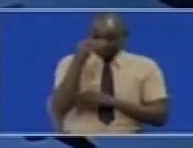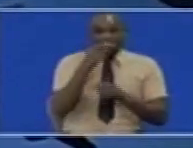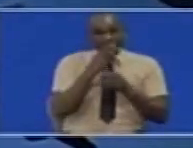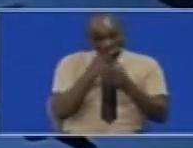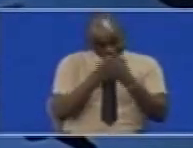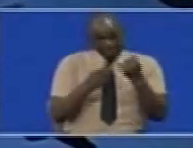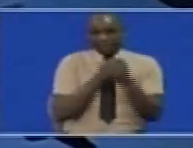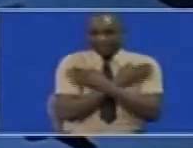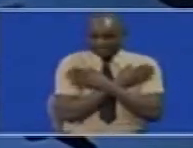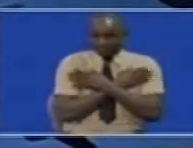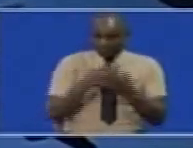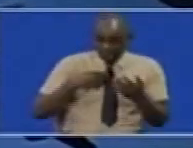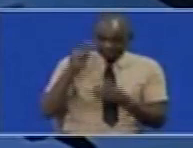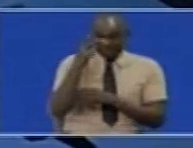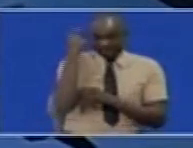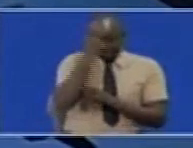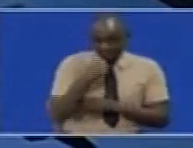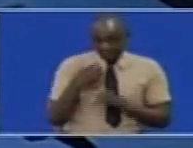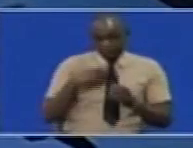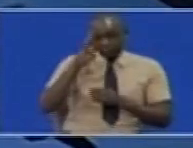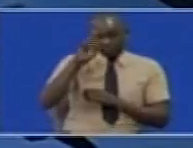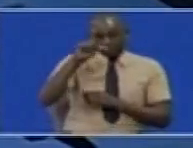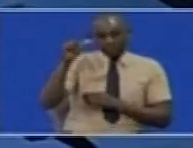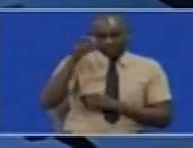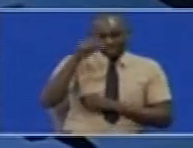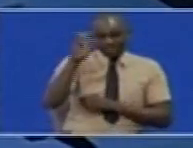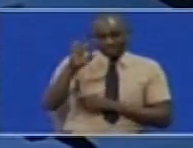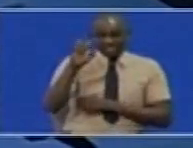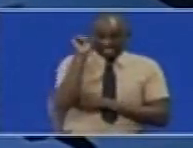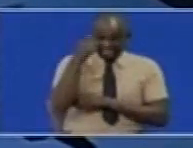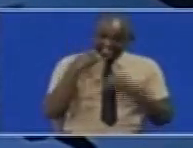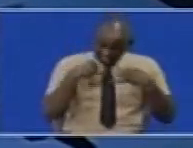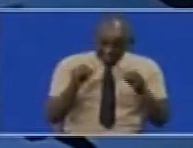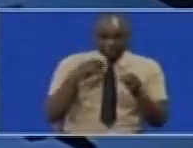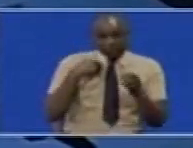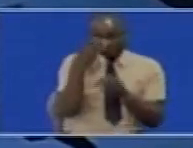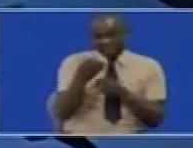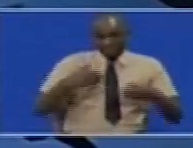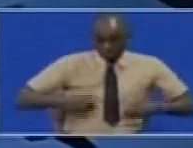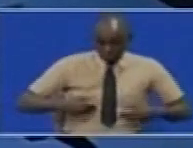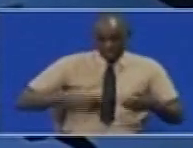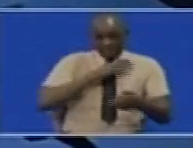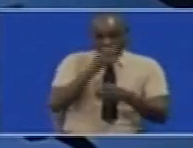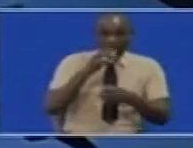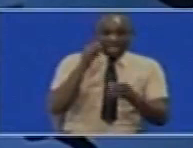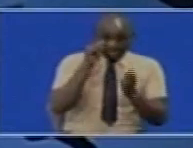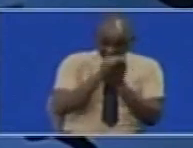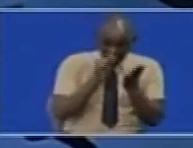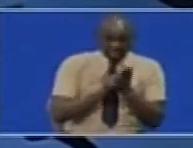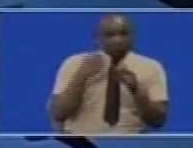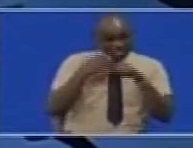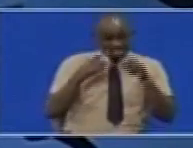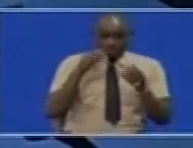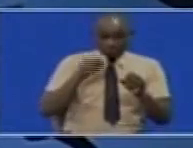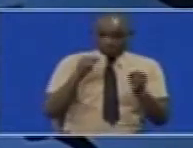partnership to roll out the second phase of Blaze. Kenya has been trying to push the youth empowerment agenda to create employment for years.